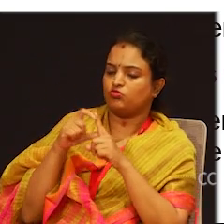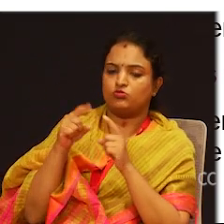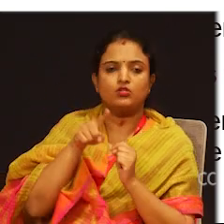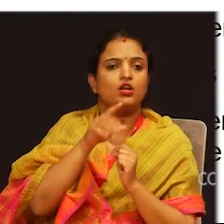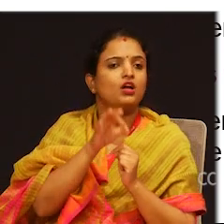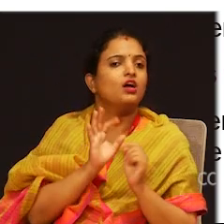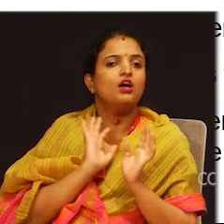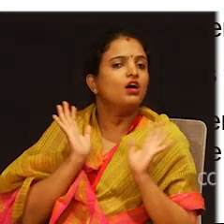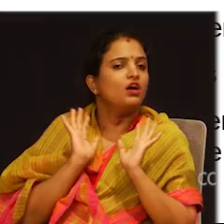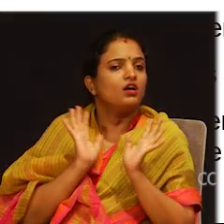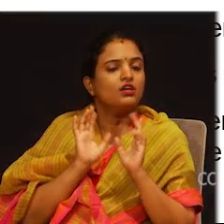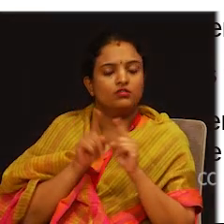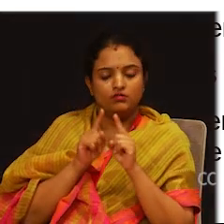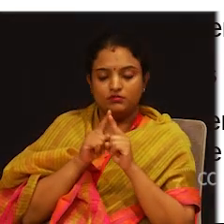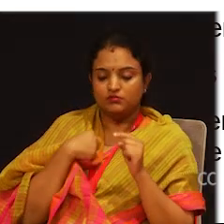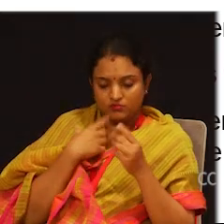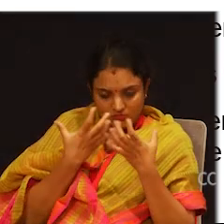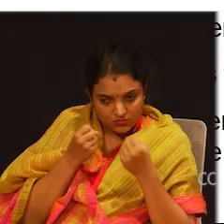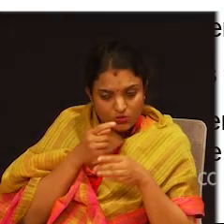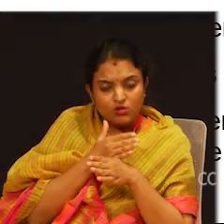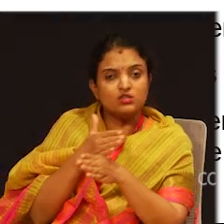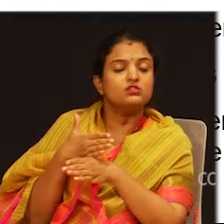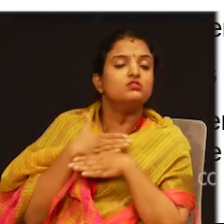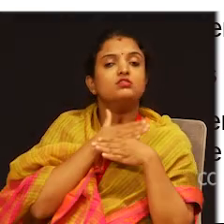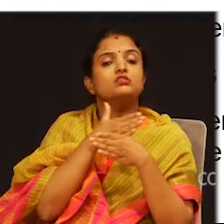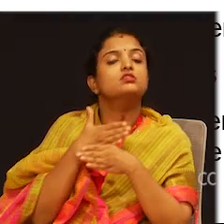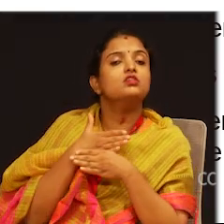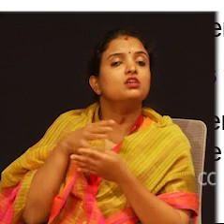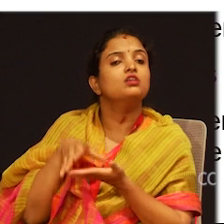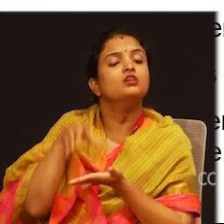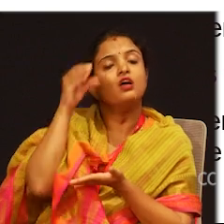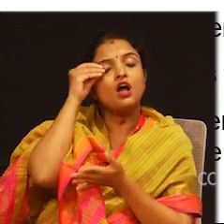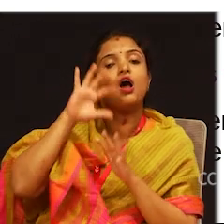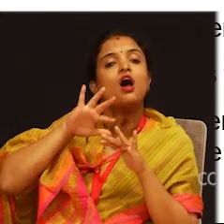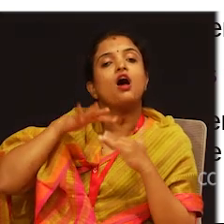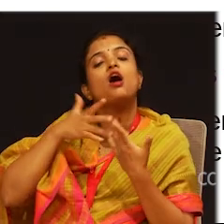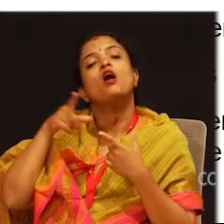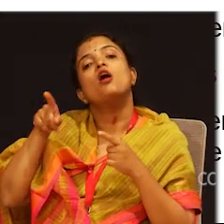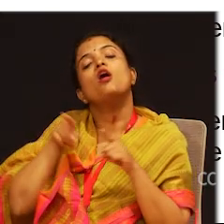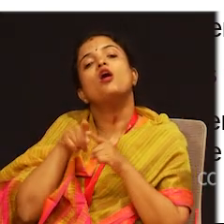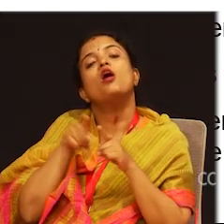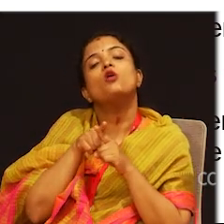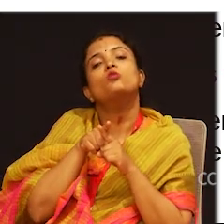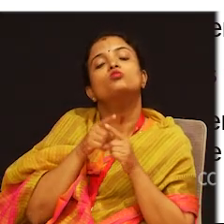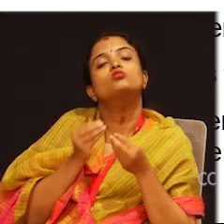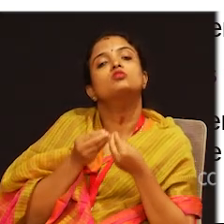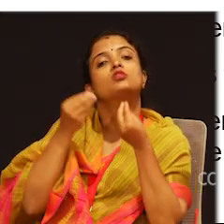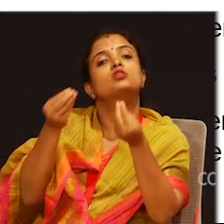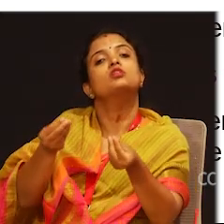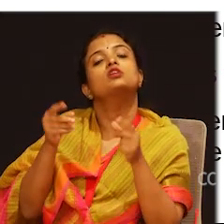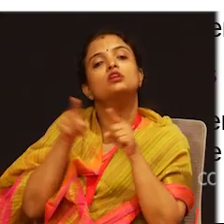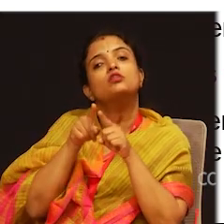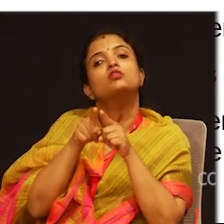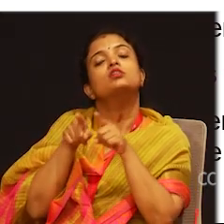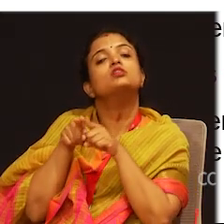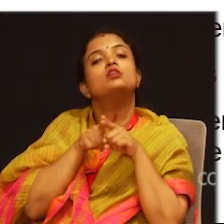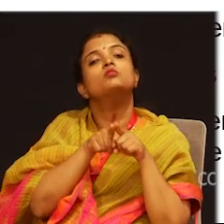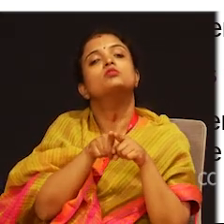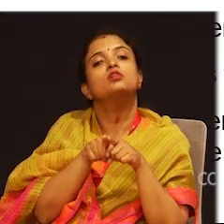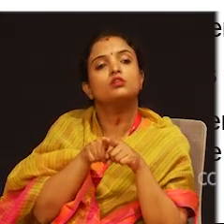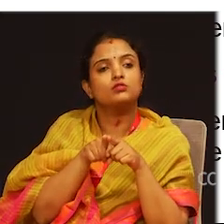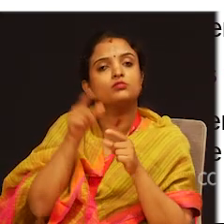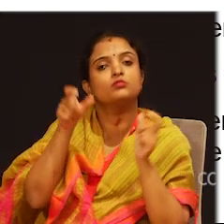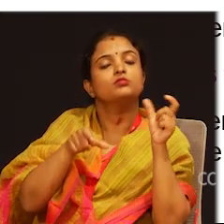that will never work. We say, share your learning of how you are accommodating these differences. We are